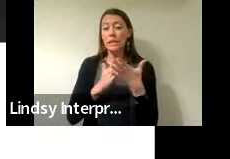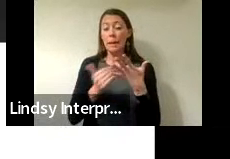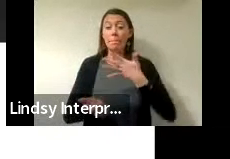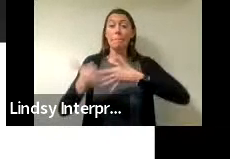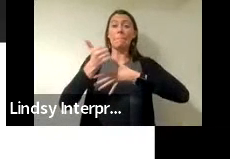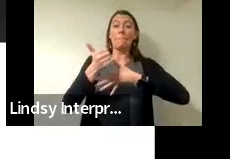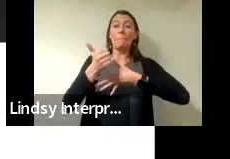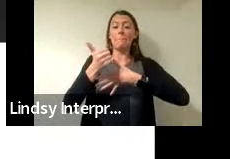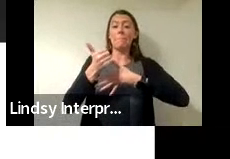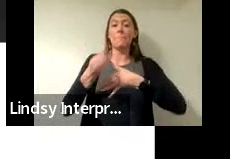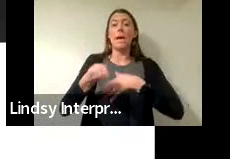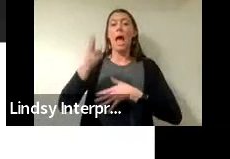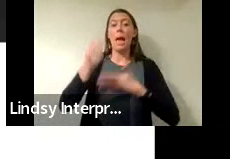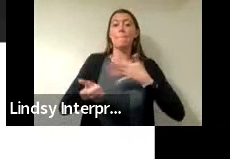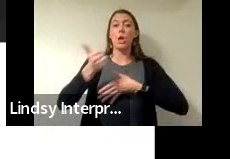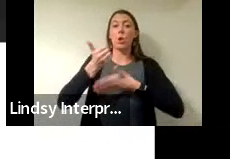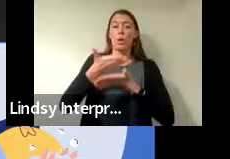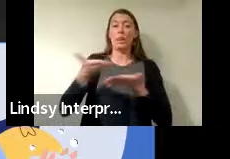the next slide, please.